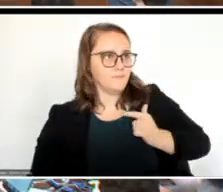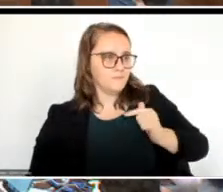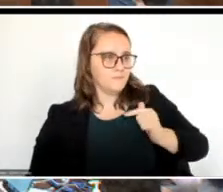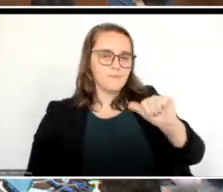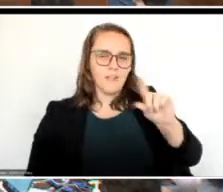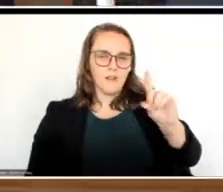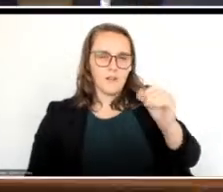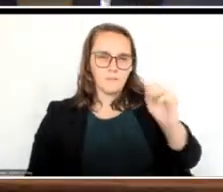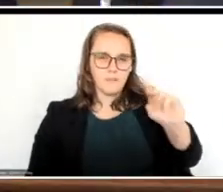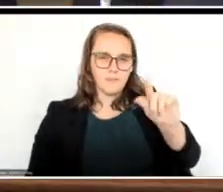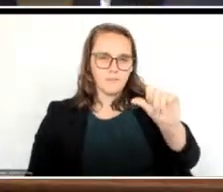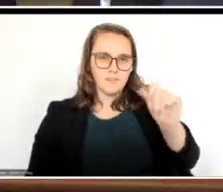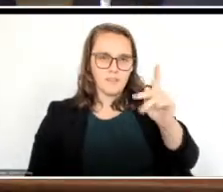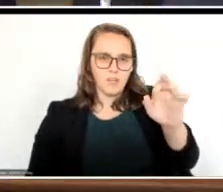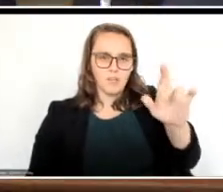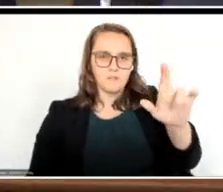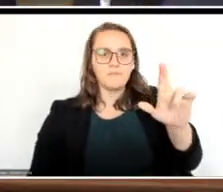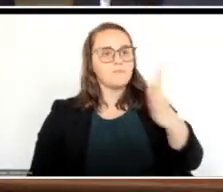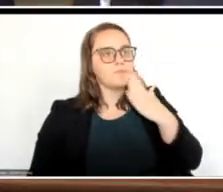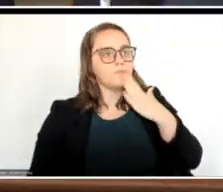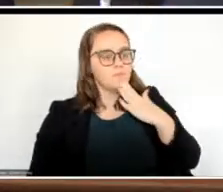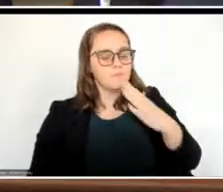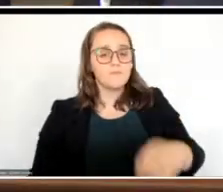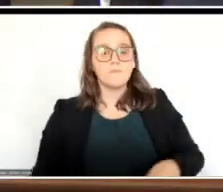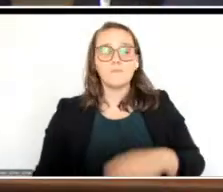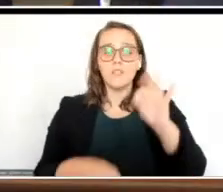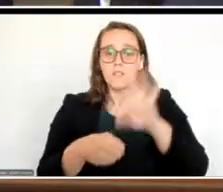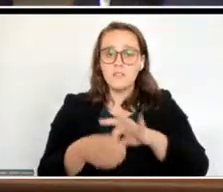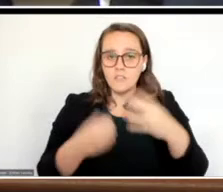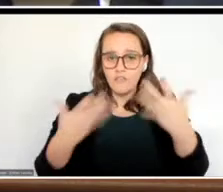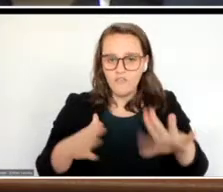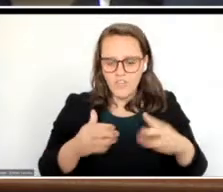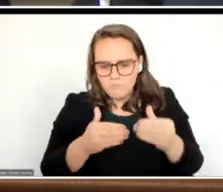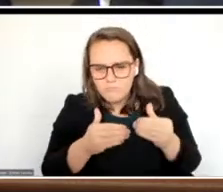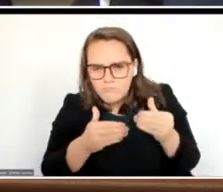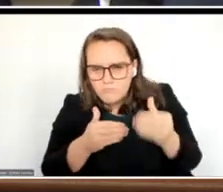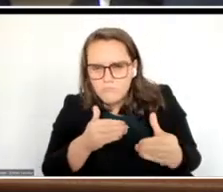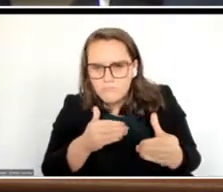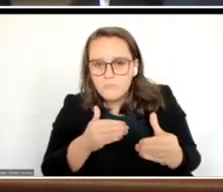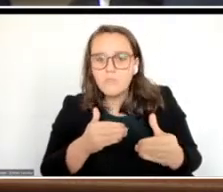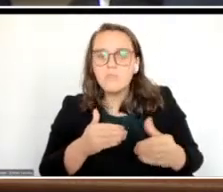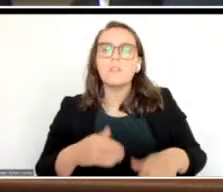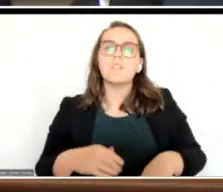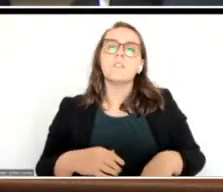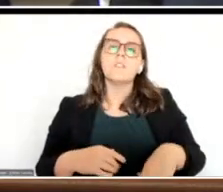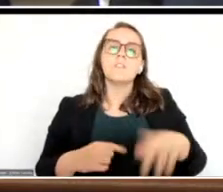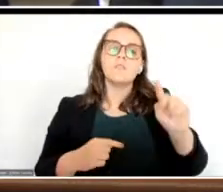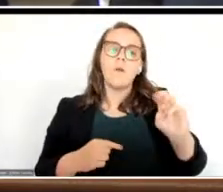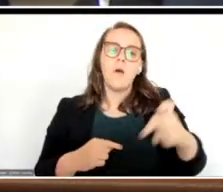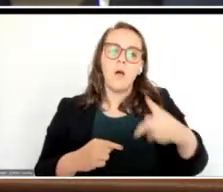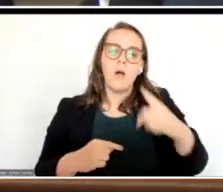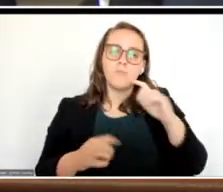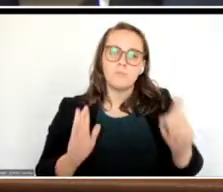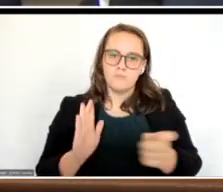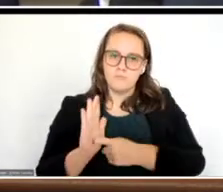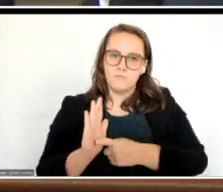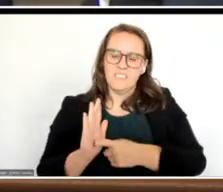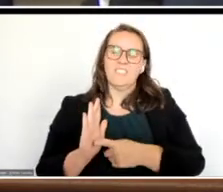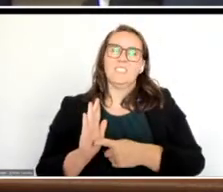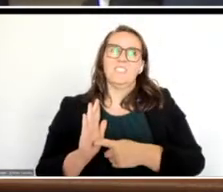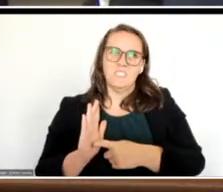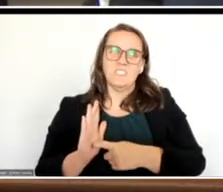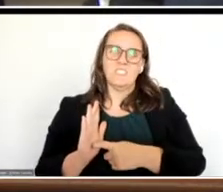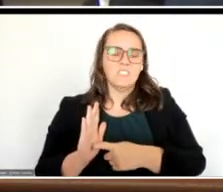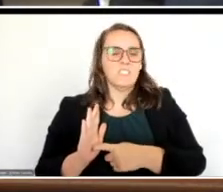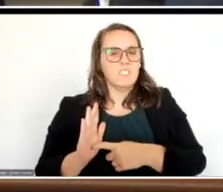shortly after the election, the Trump campaign recognized that they had likely lost the election, and they informed Donald Trump of